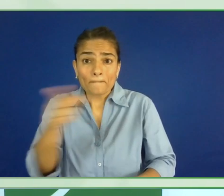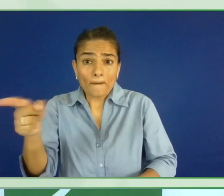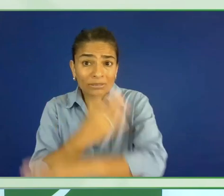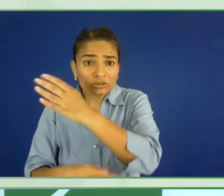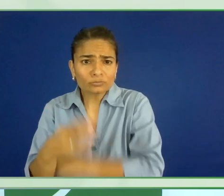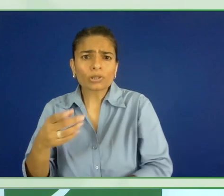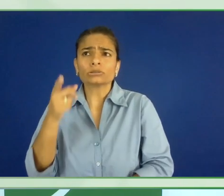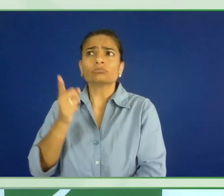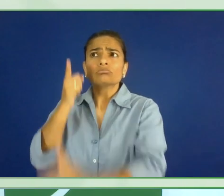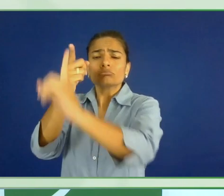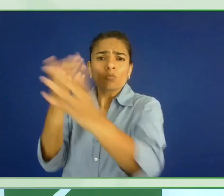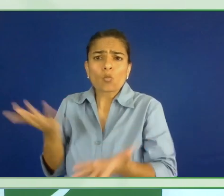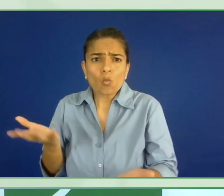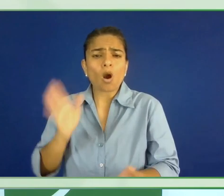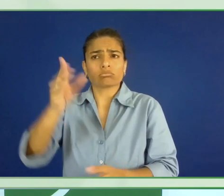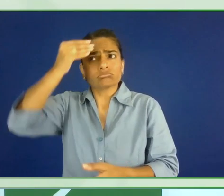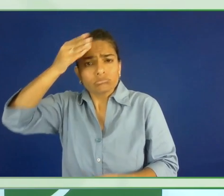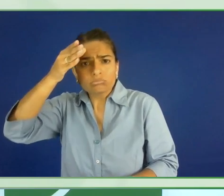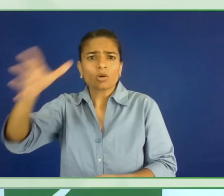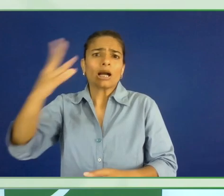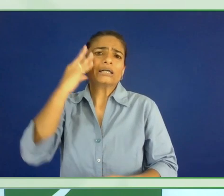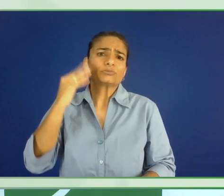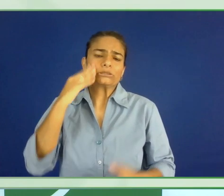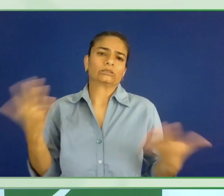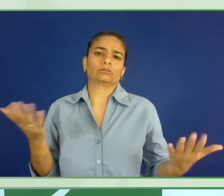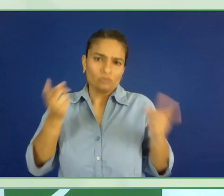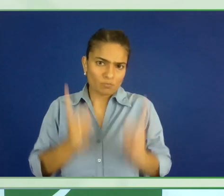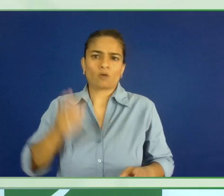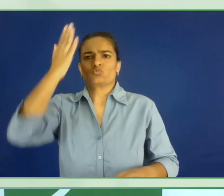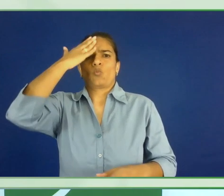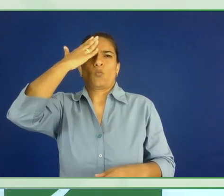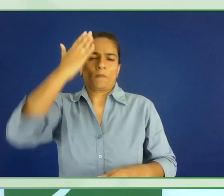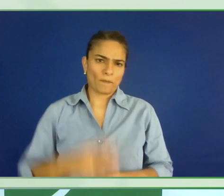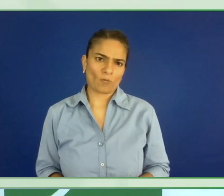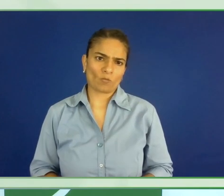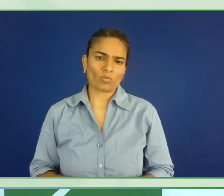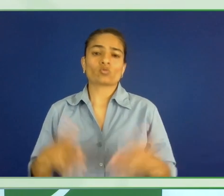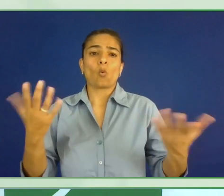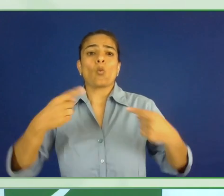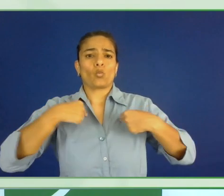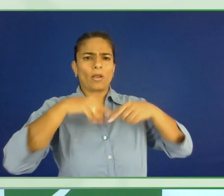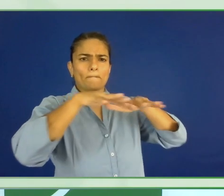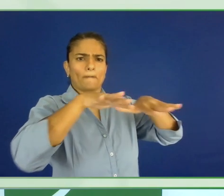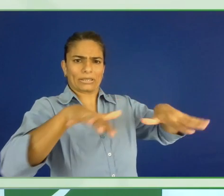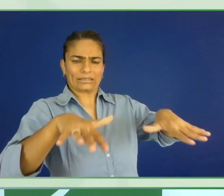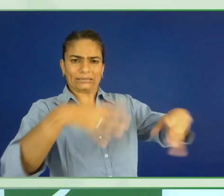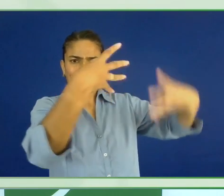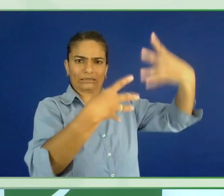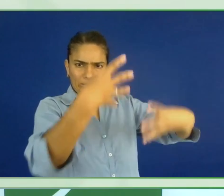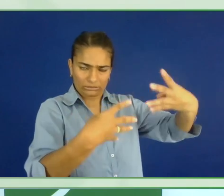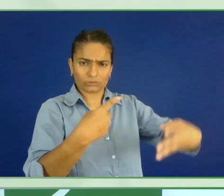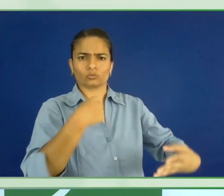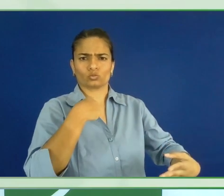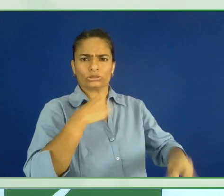on public statistics. Then we have what is our training on our methodology, and also working with the platforms,